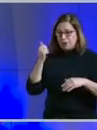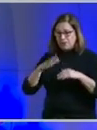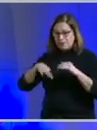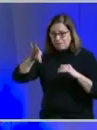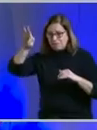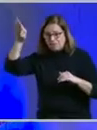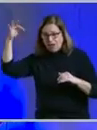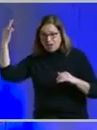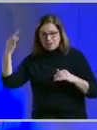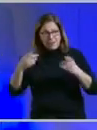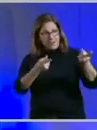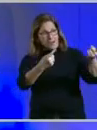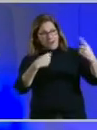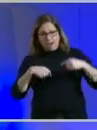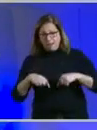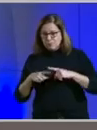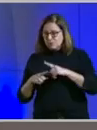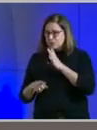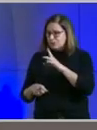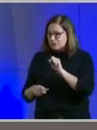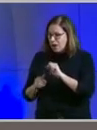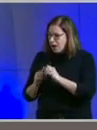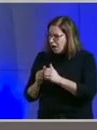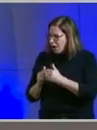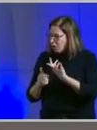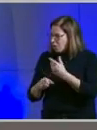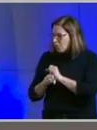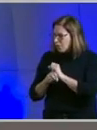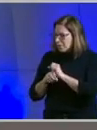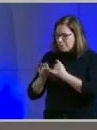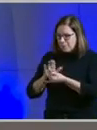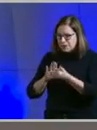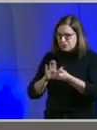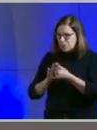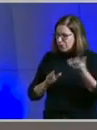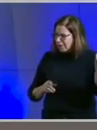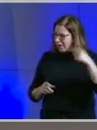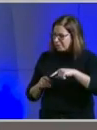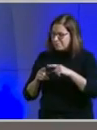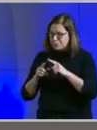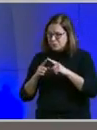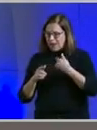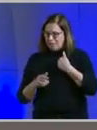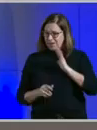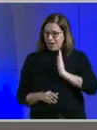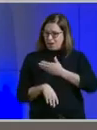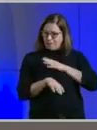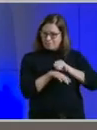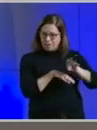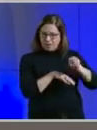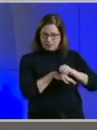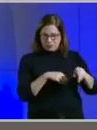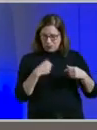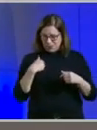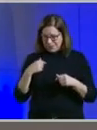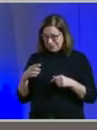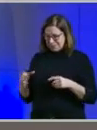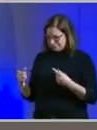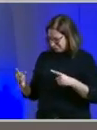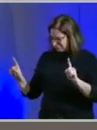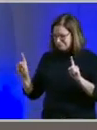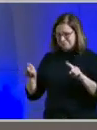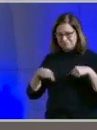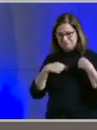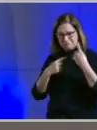it goes back to what Mayor Williams says. It sets forward a process where you know what you have, you know the quality of it, you know what